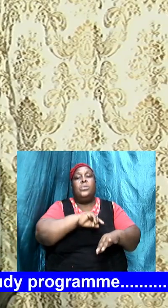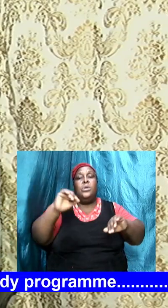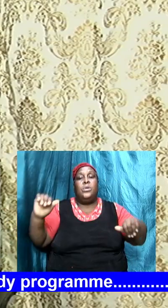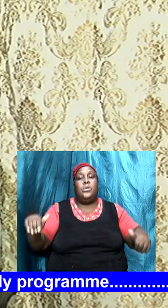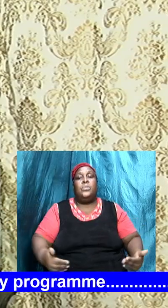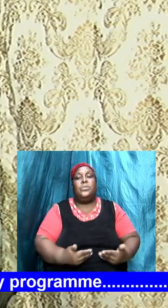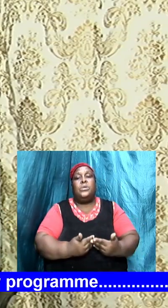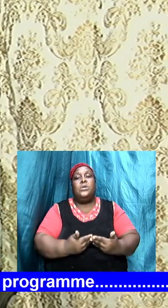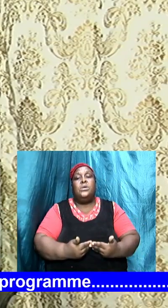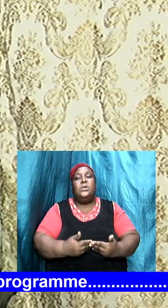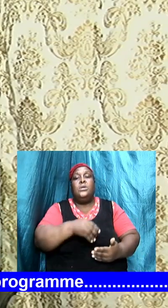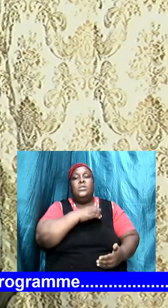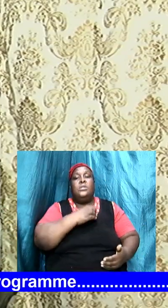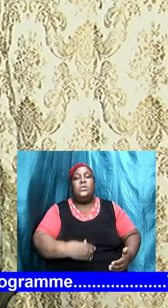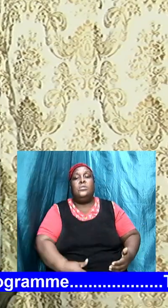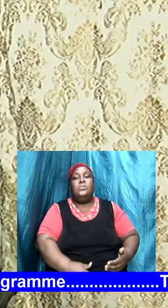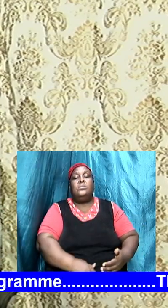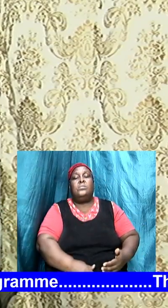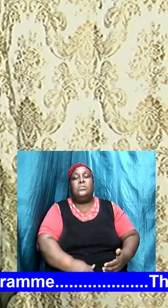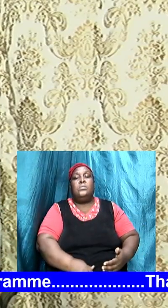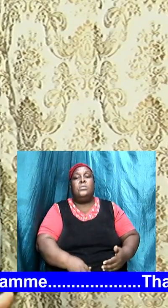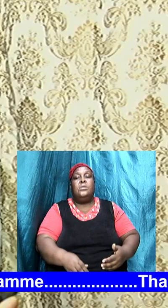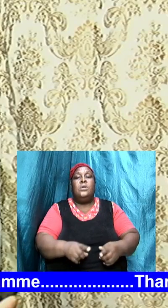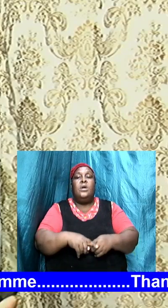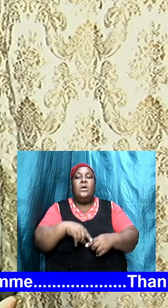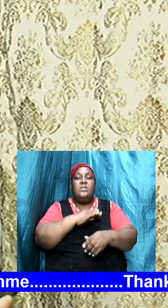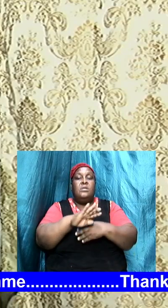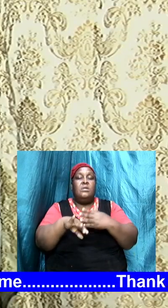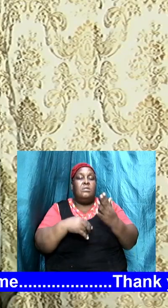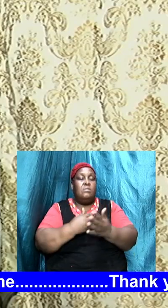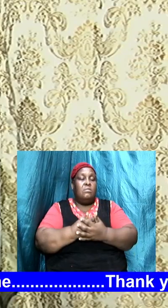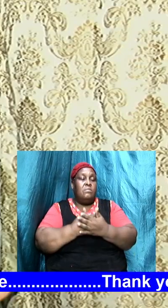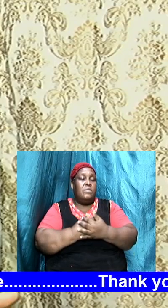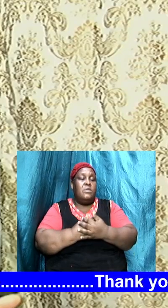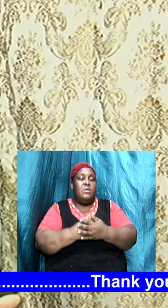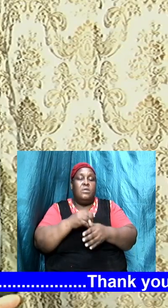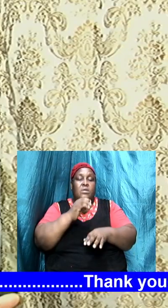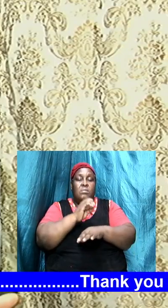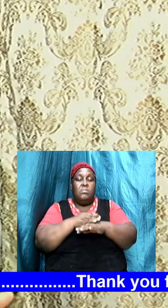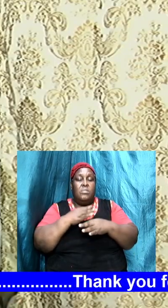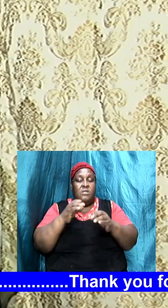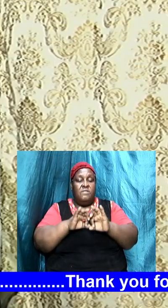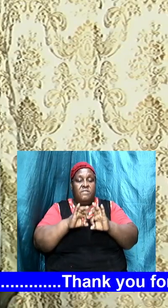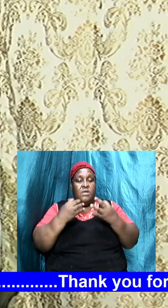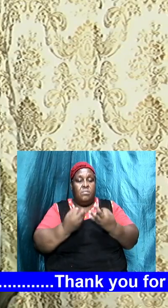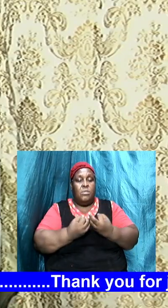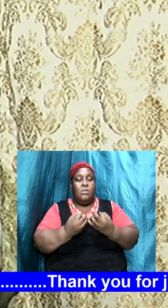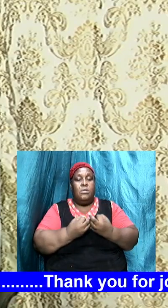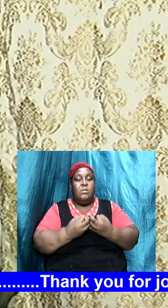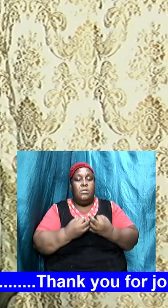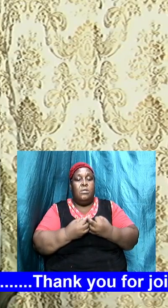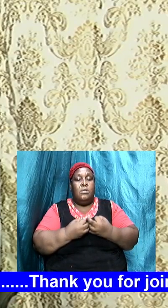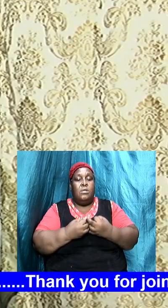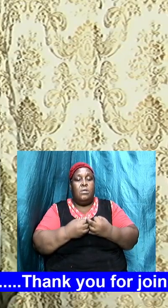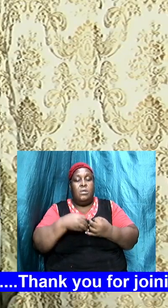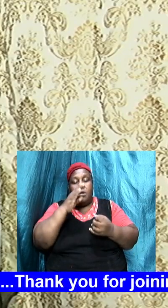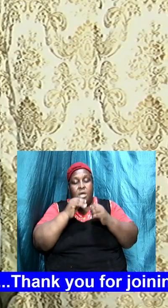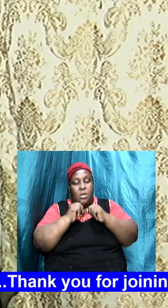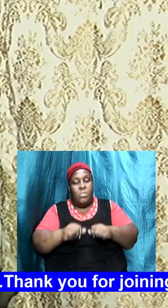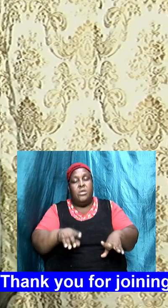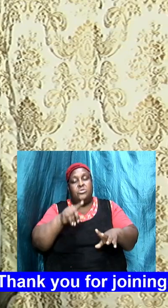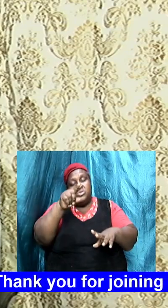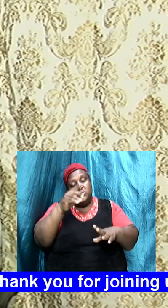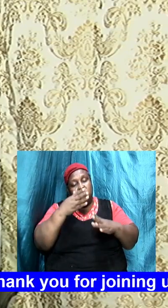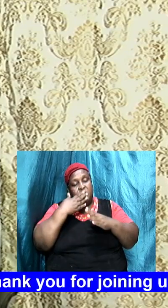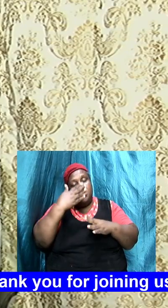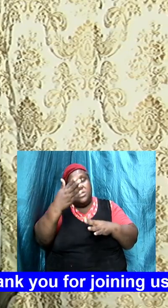new converts on behalf of the entire body. They know the restriction and all of that. But God bless you again, and we